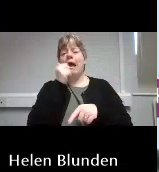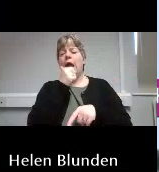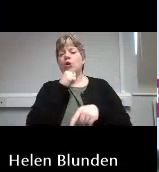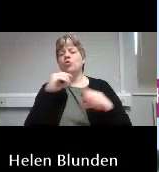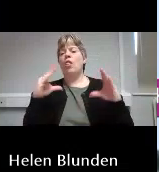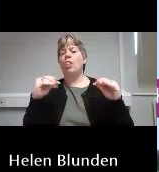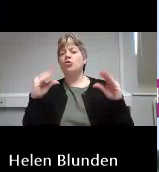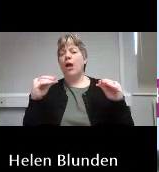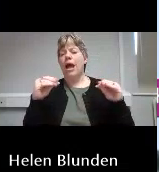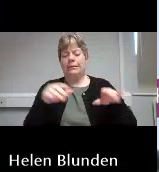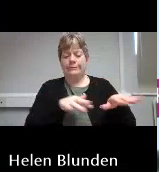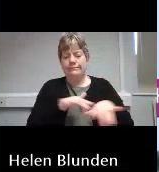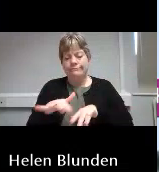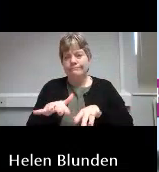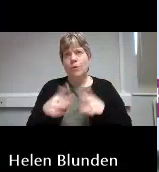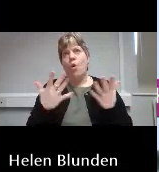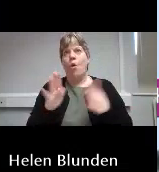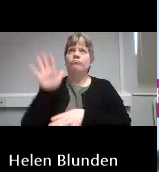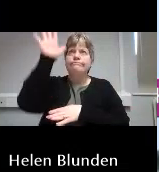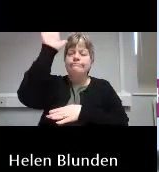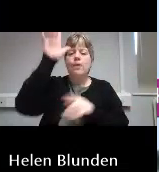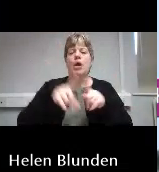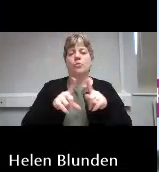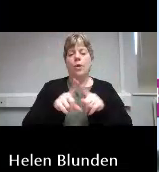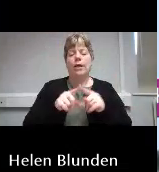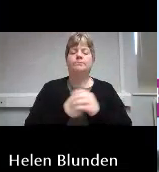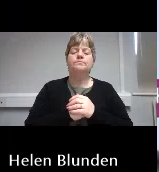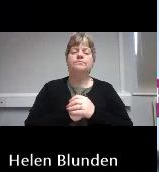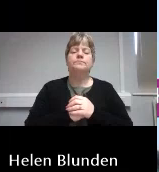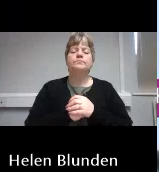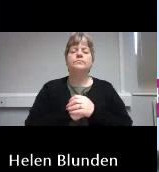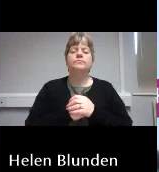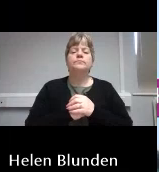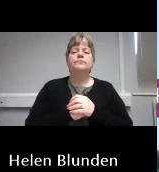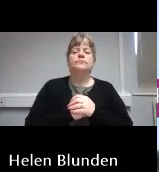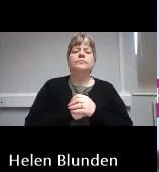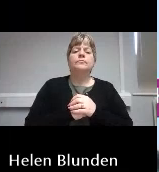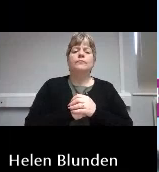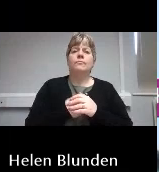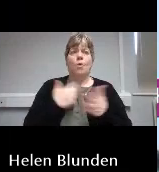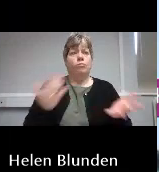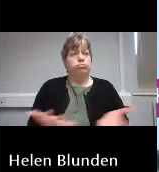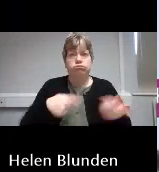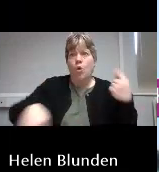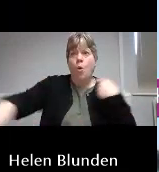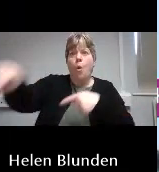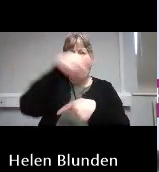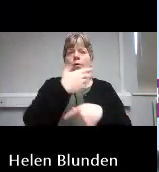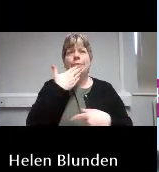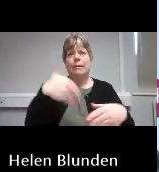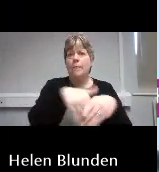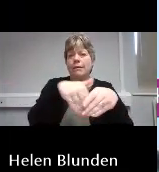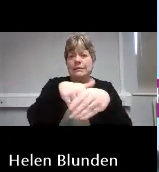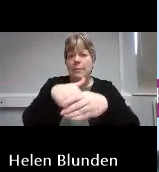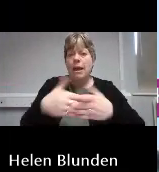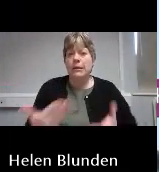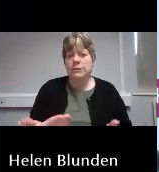chat and raise hands towards the end. We encourage everyone to participate during the session,